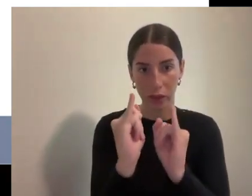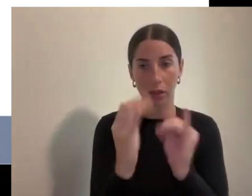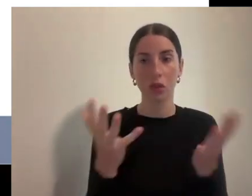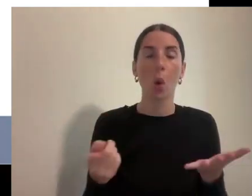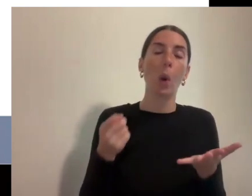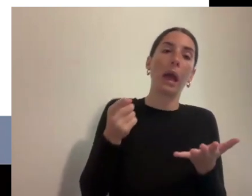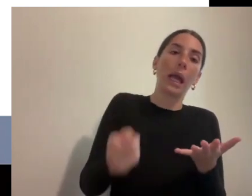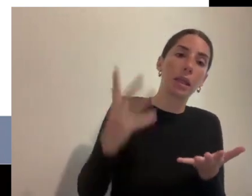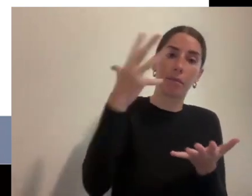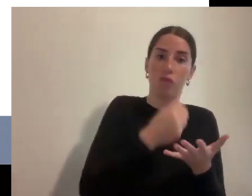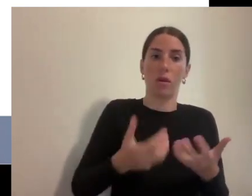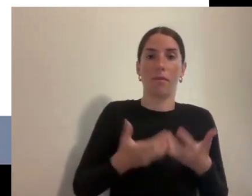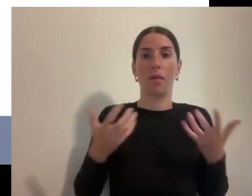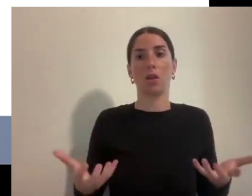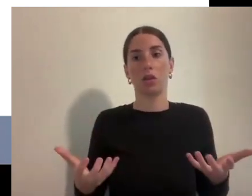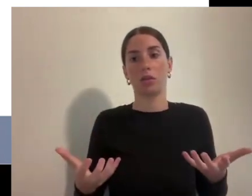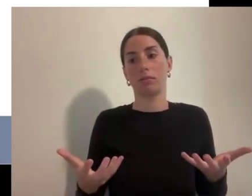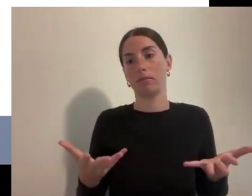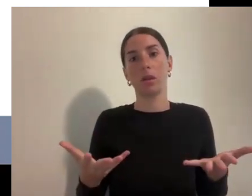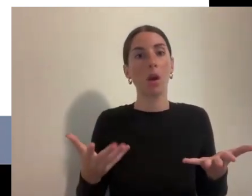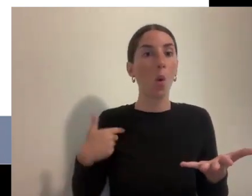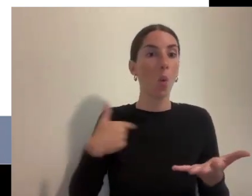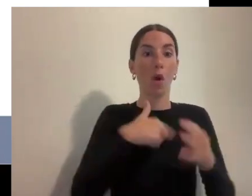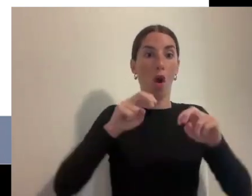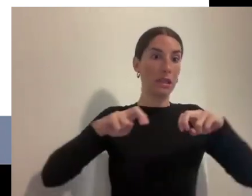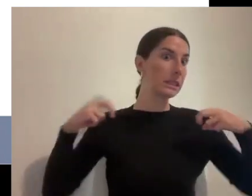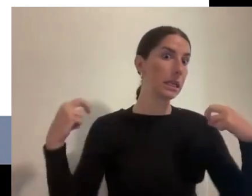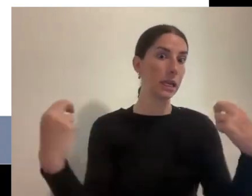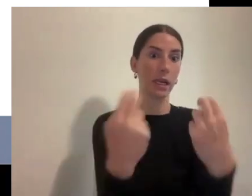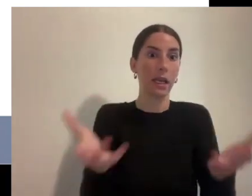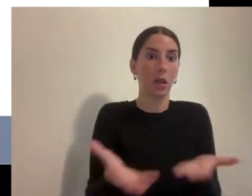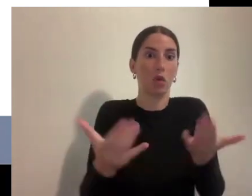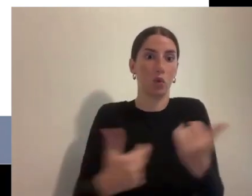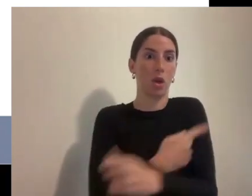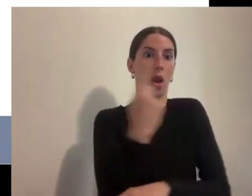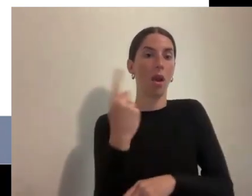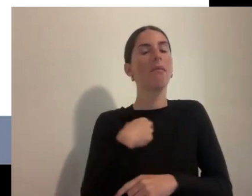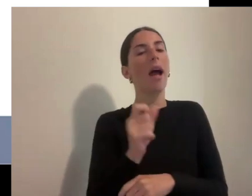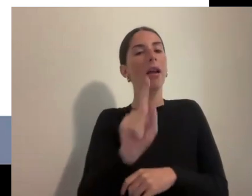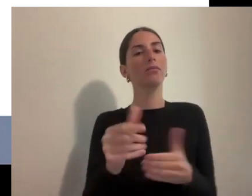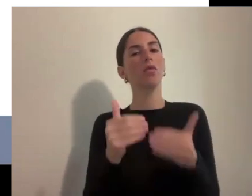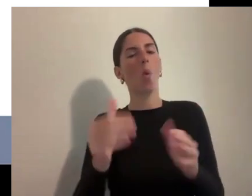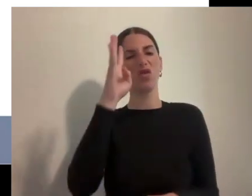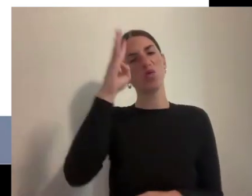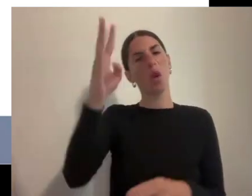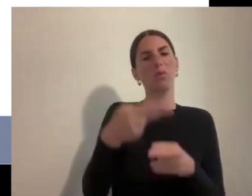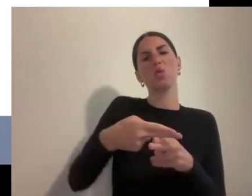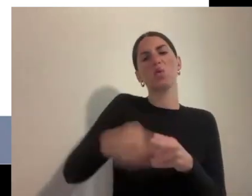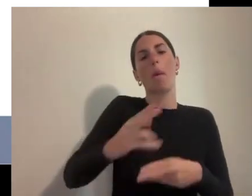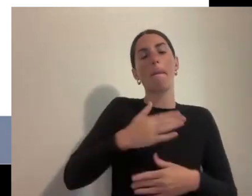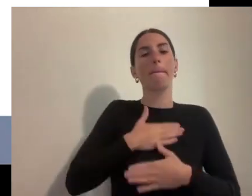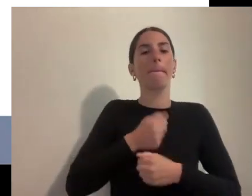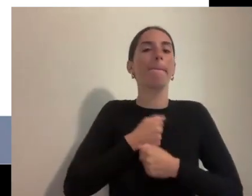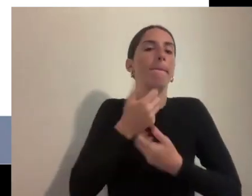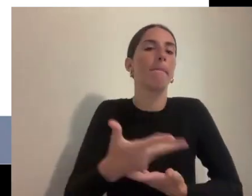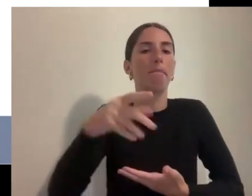if we were all sitting in the same room today, and I asked you to come up with a short poem about,